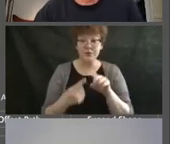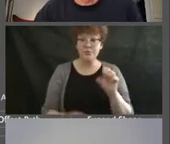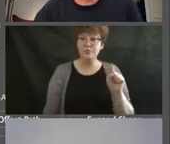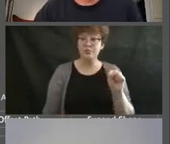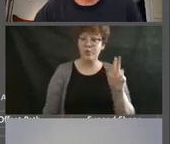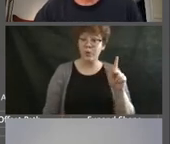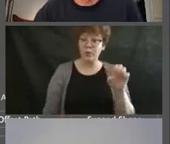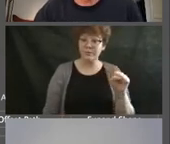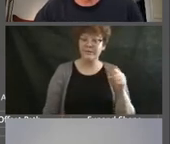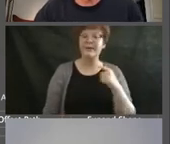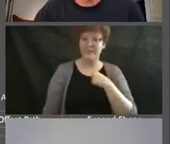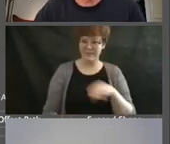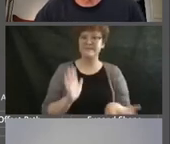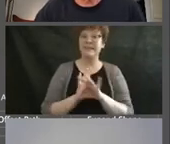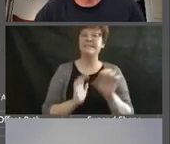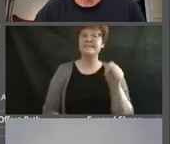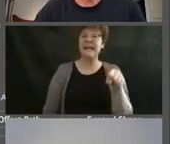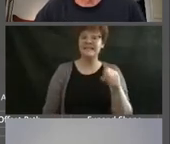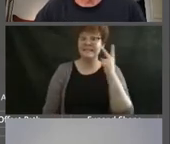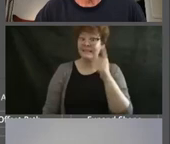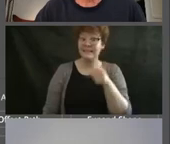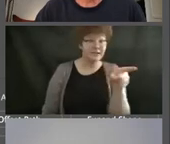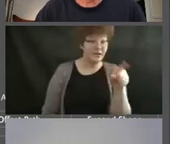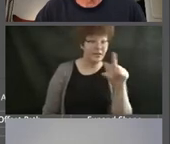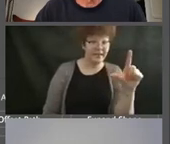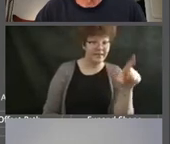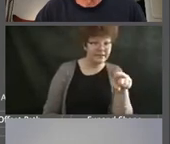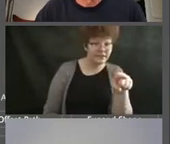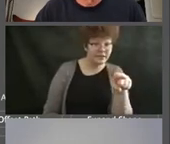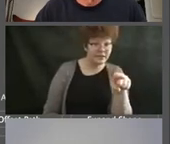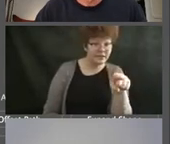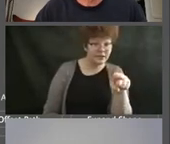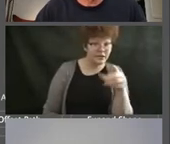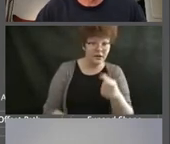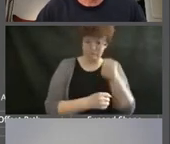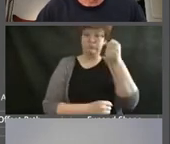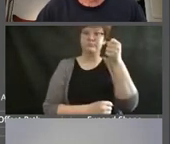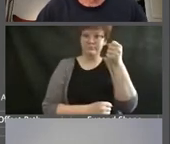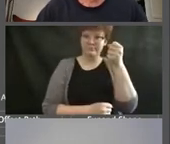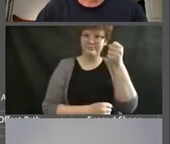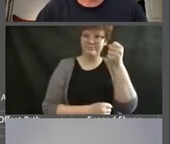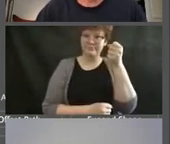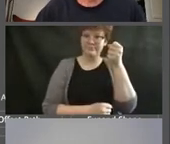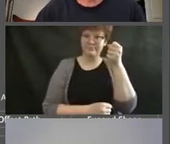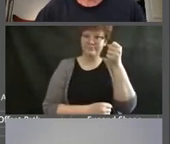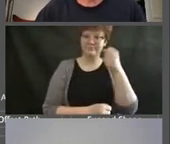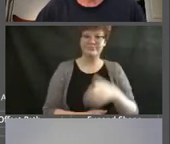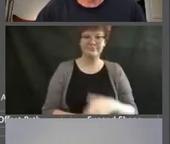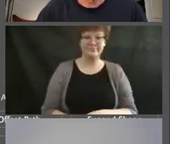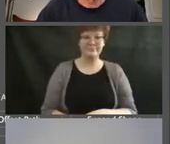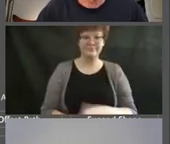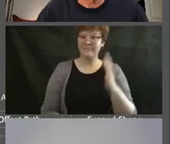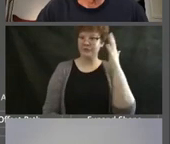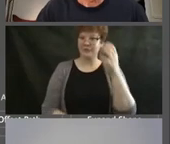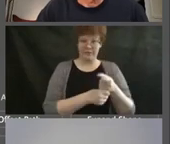and watch over to the left and see how it's being affected. See how the trunk of the tree got extended?